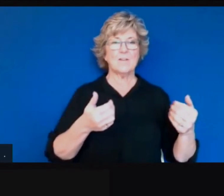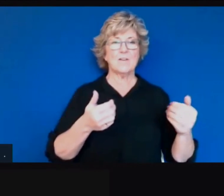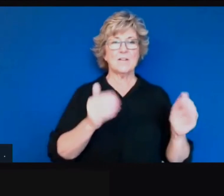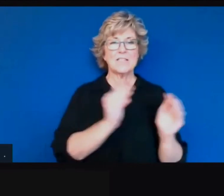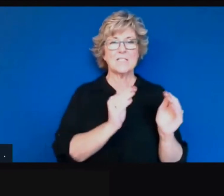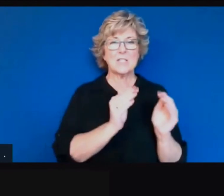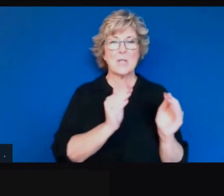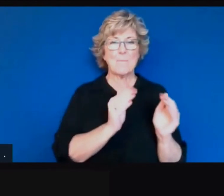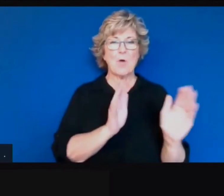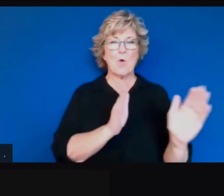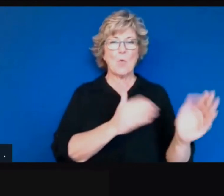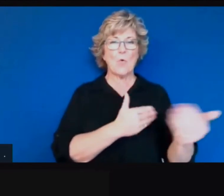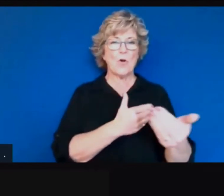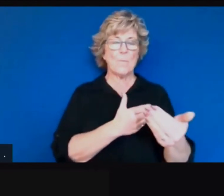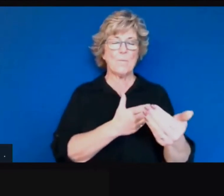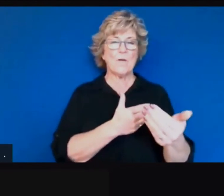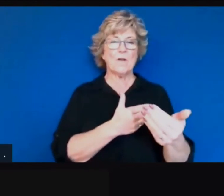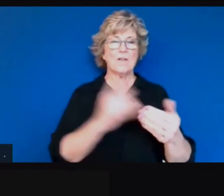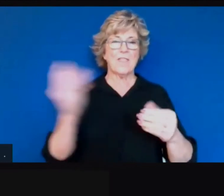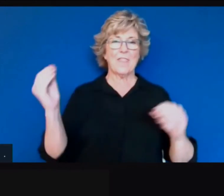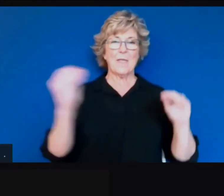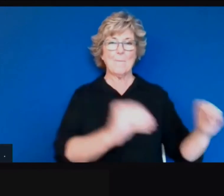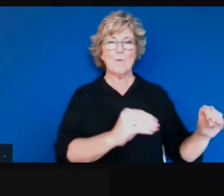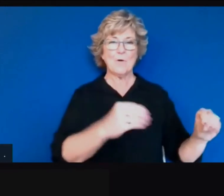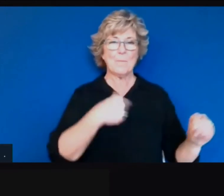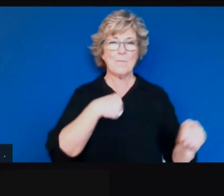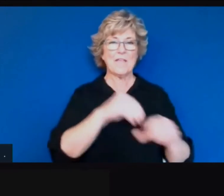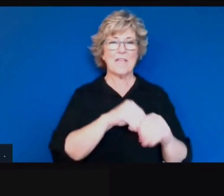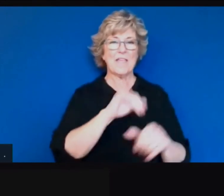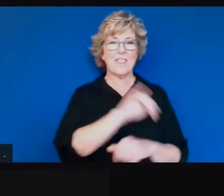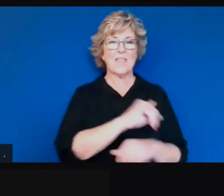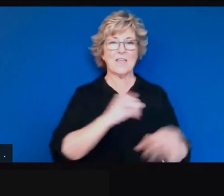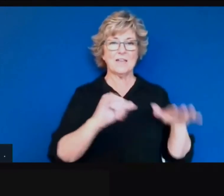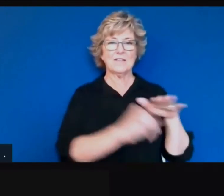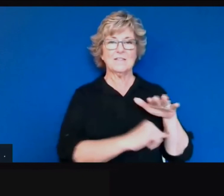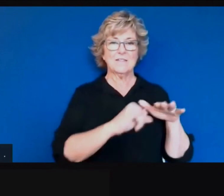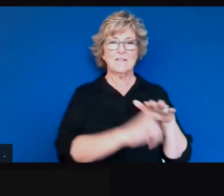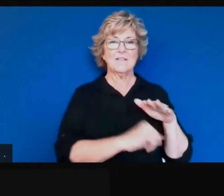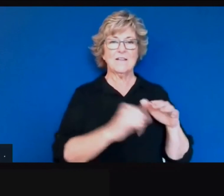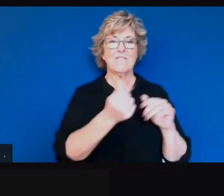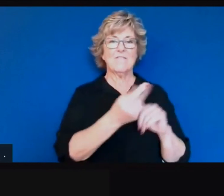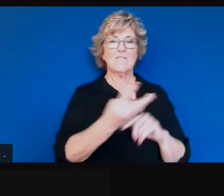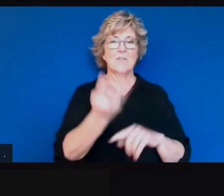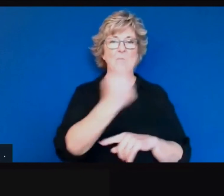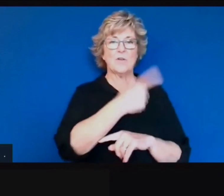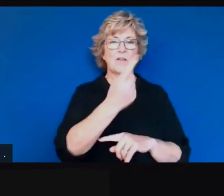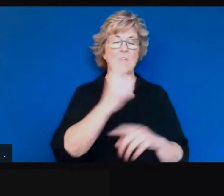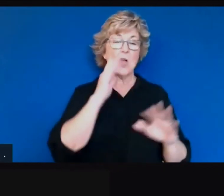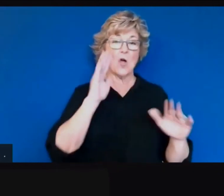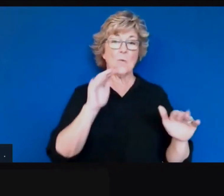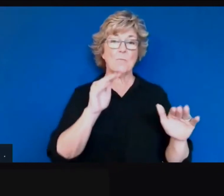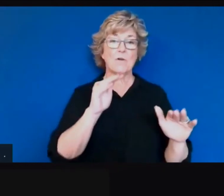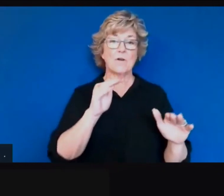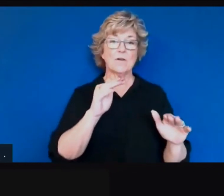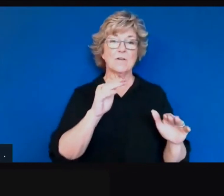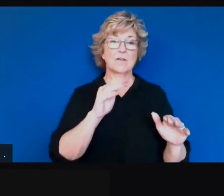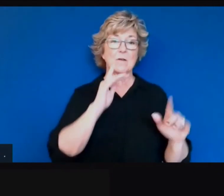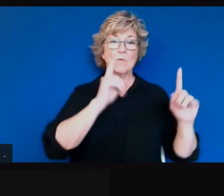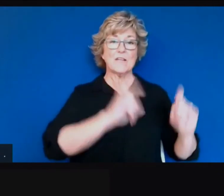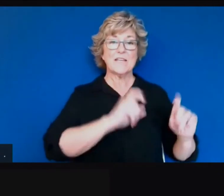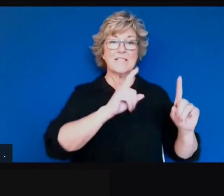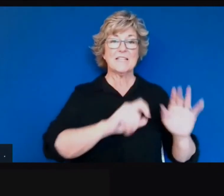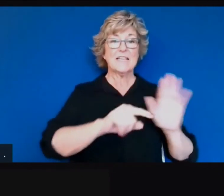small room that they put me in, and so I'll be here for the next number of days, and hopefully we'll keep getting tested